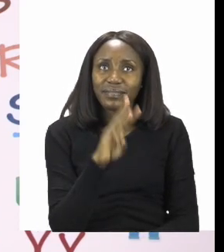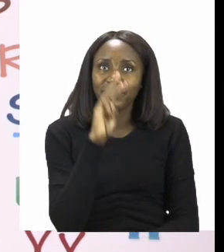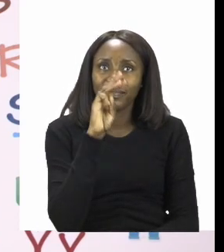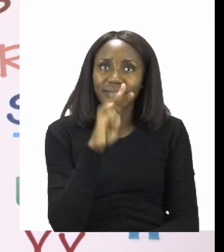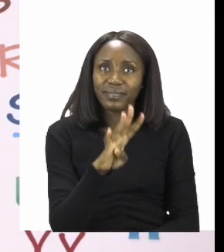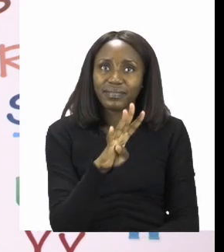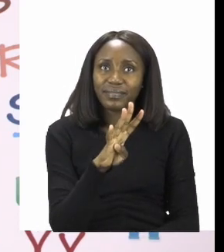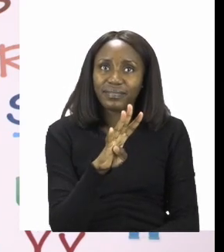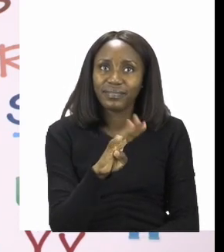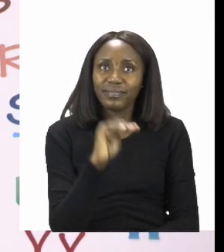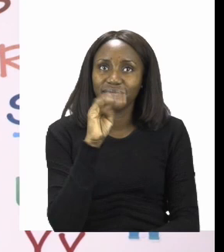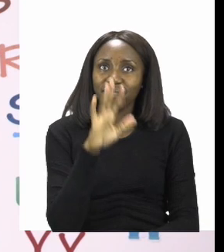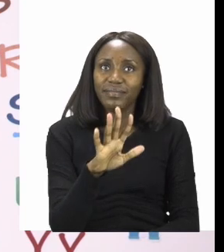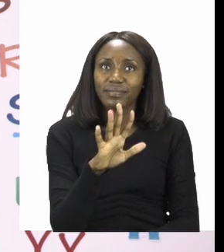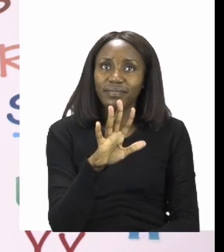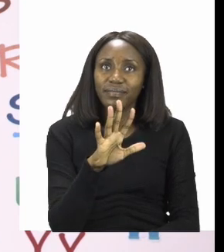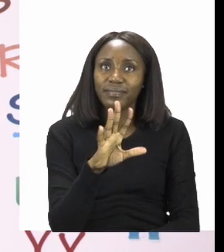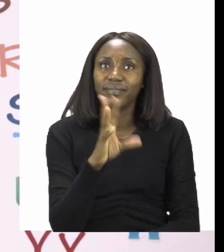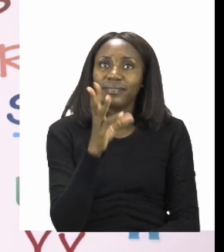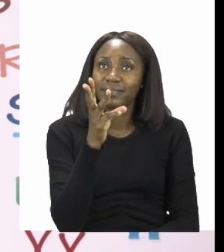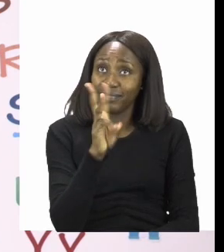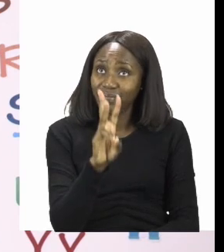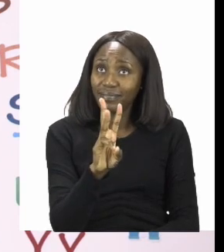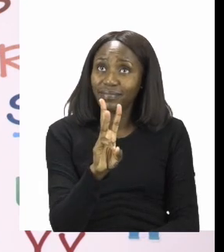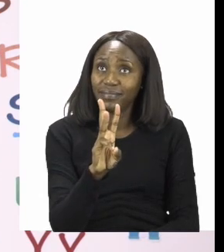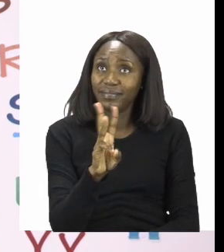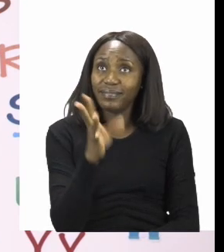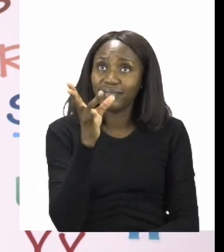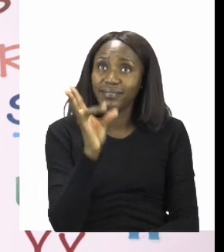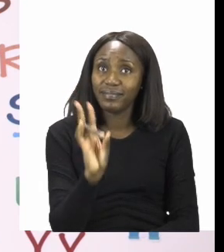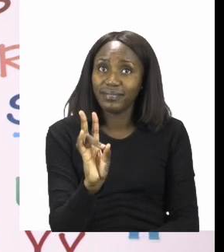3, 4, 5, 6,